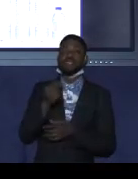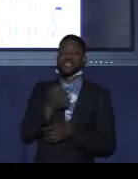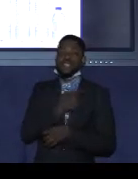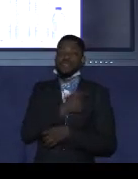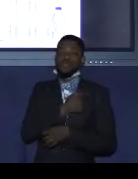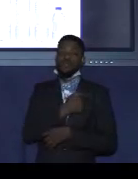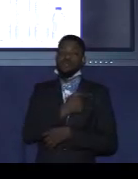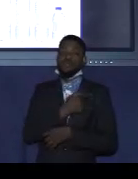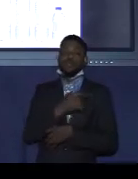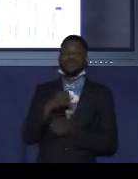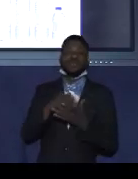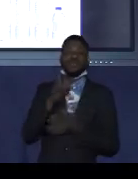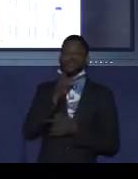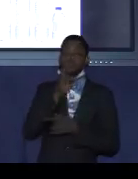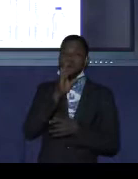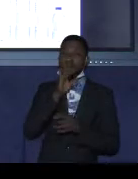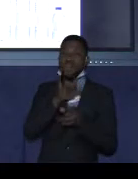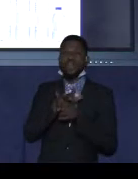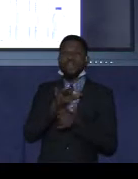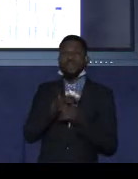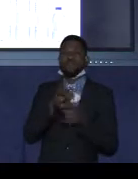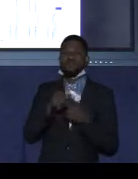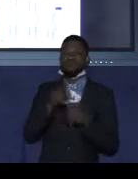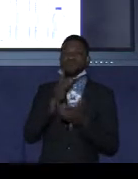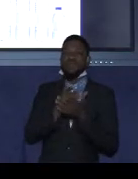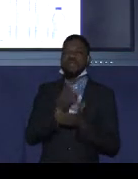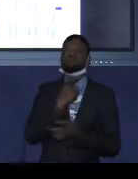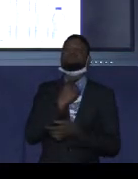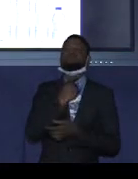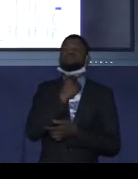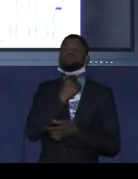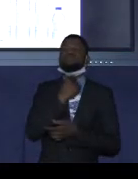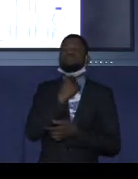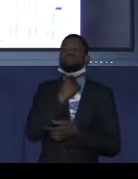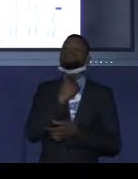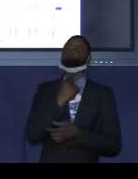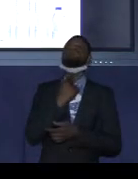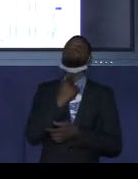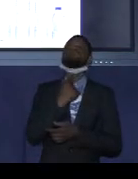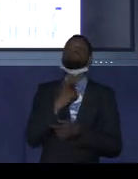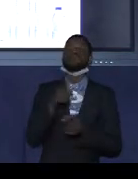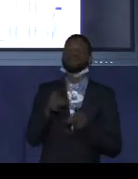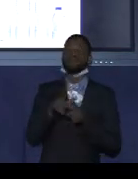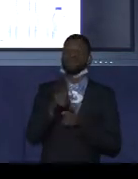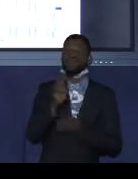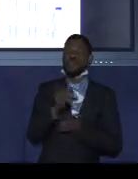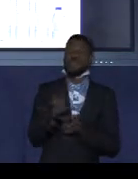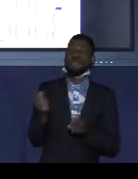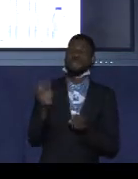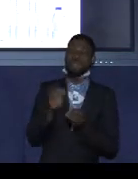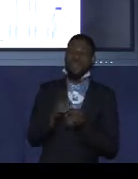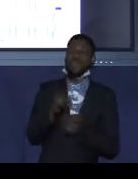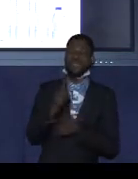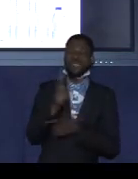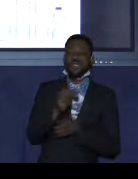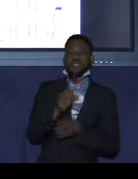syrup bottle or a syringe, it will not be enough to quench your thirst. Okay, so you need more than the milliliters. You